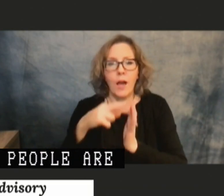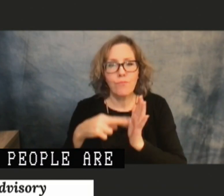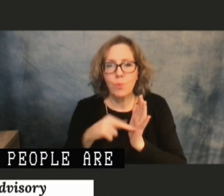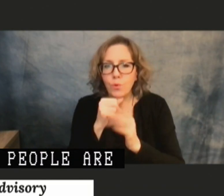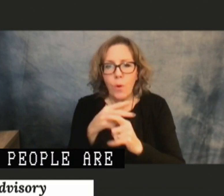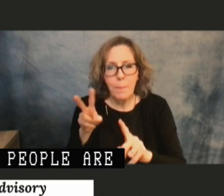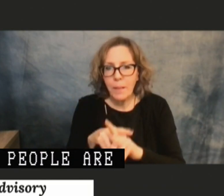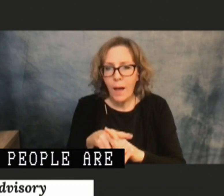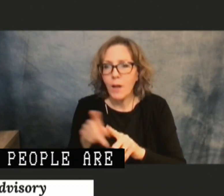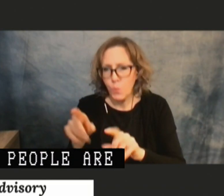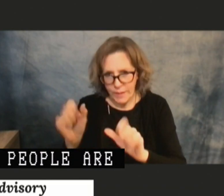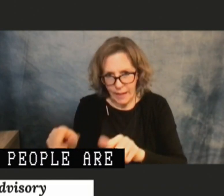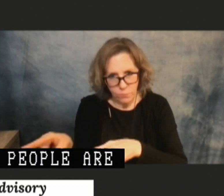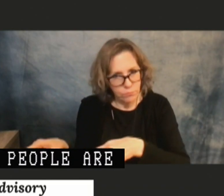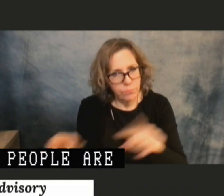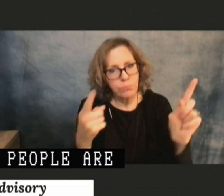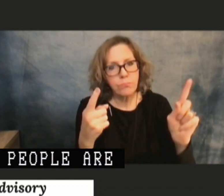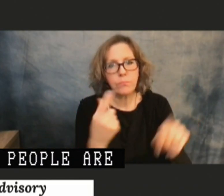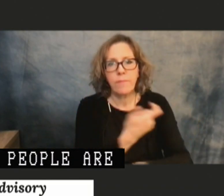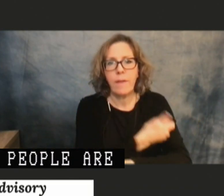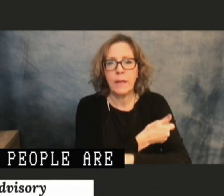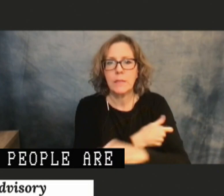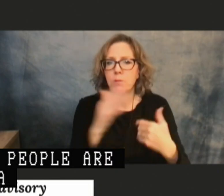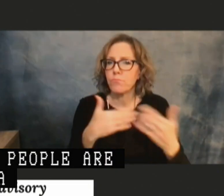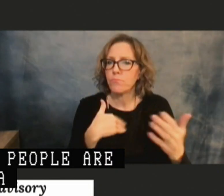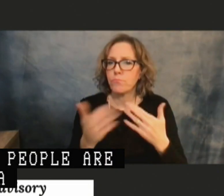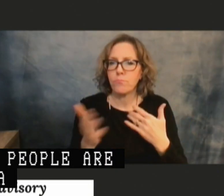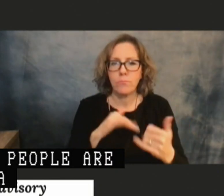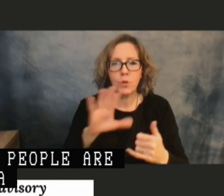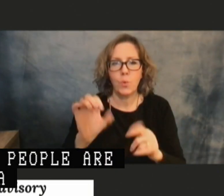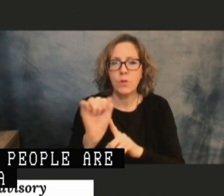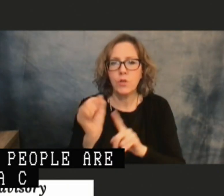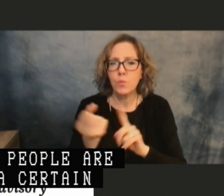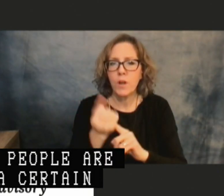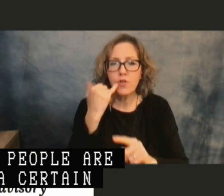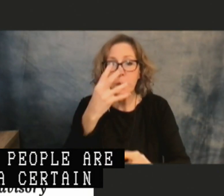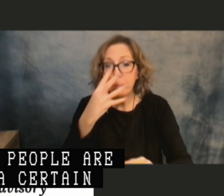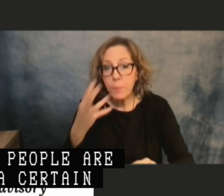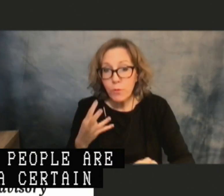very comfortable about going out and getting vaccinated.